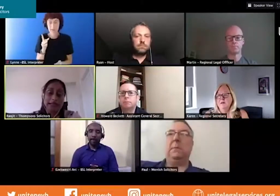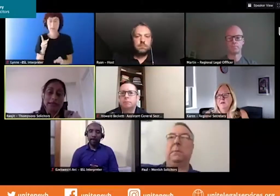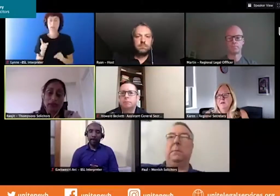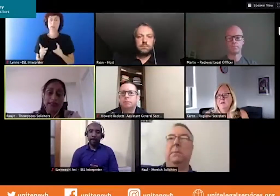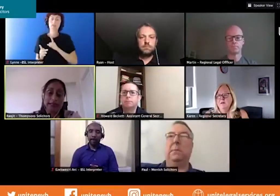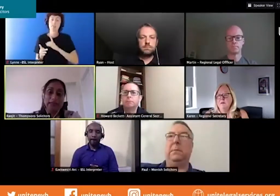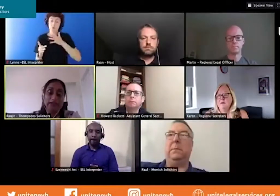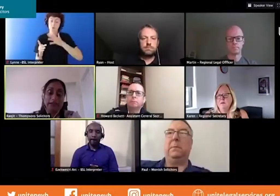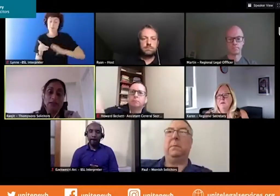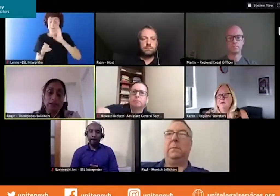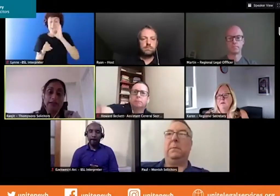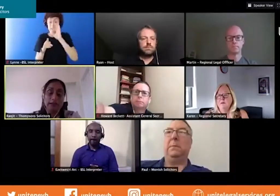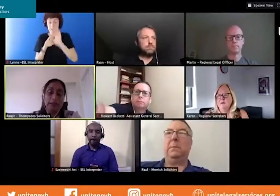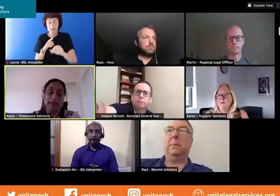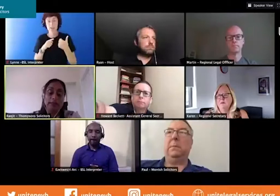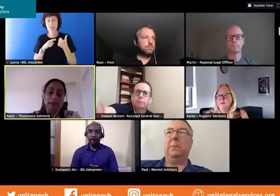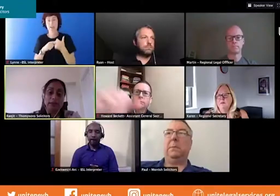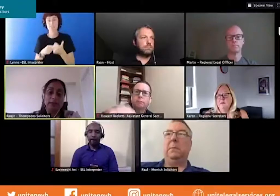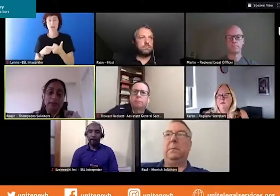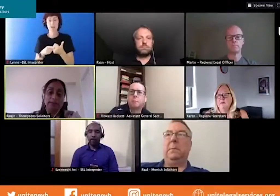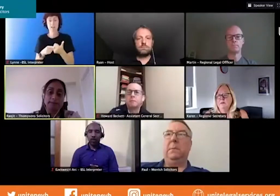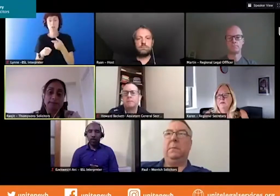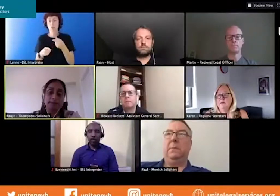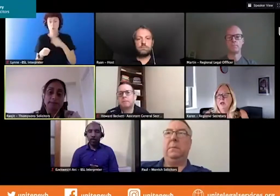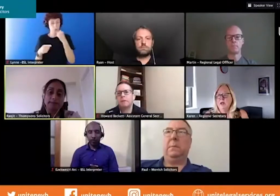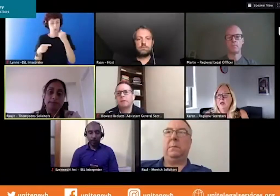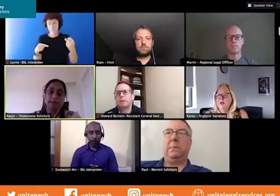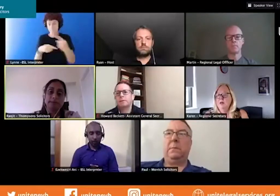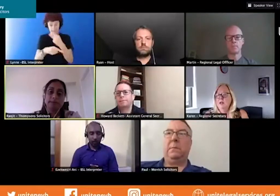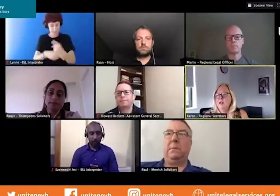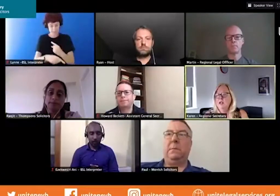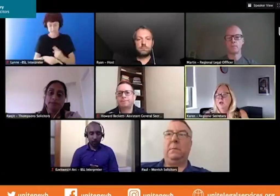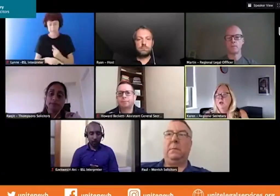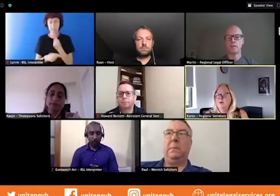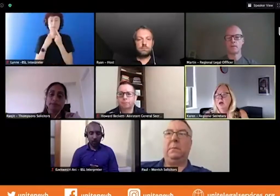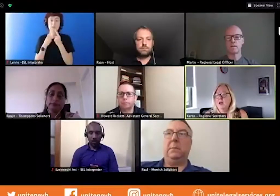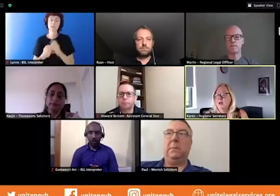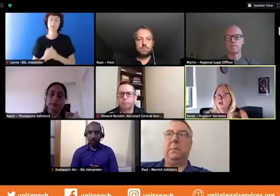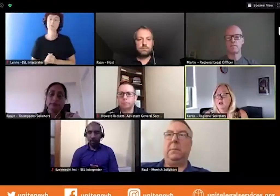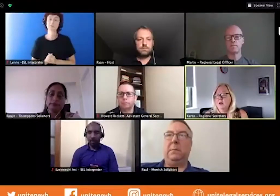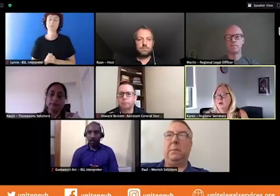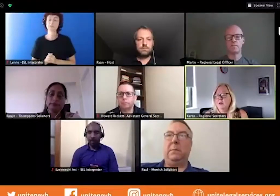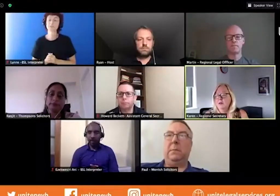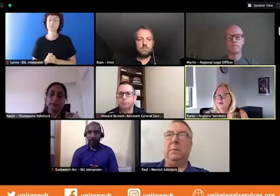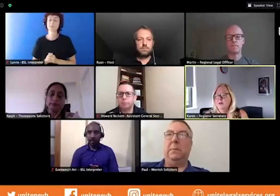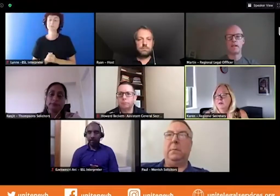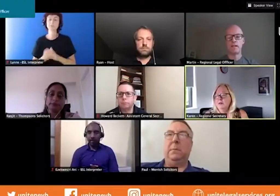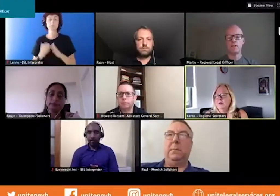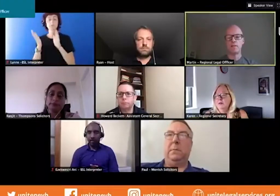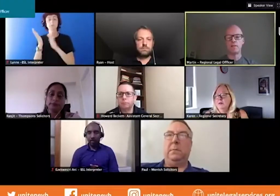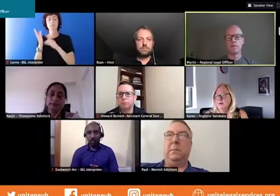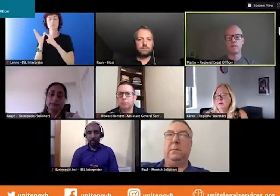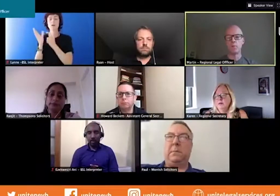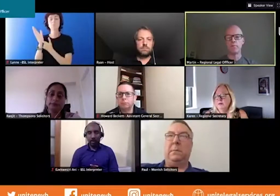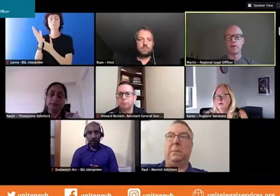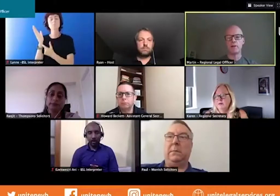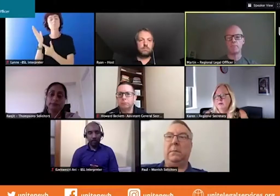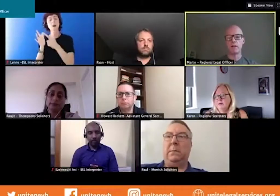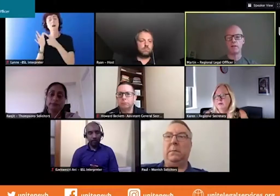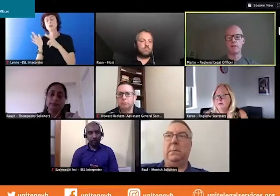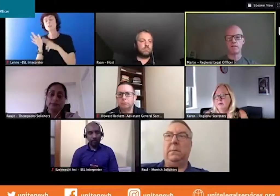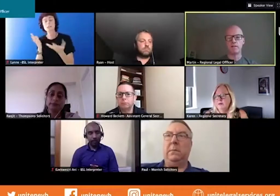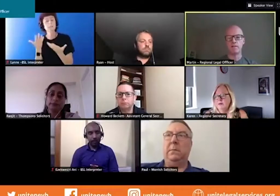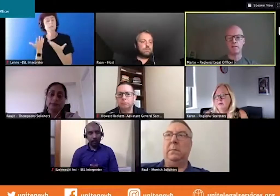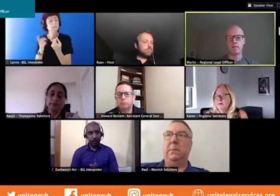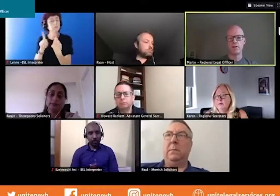seek specialist legal advice when you're dealing with settlement agreements. Martin, did you want to come back on that one? Yeah, it's just the point Ranjit's making,